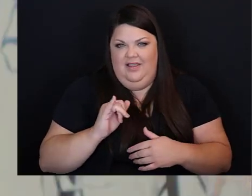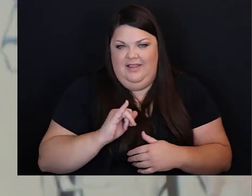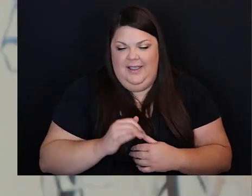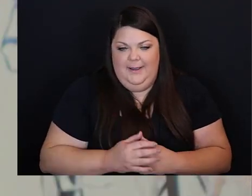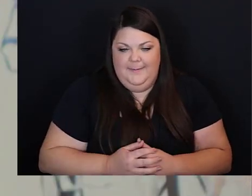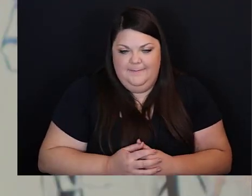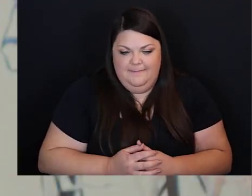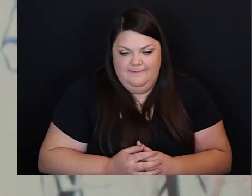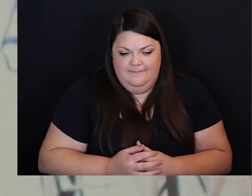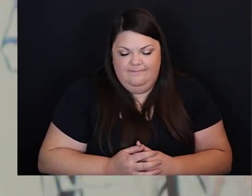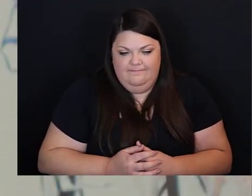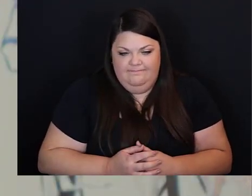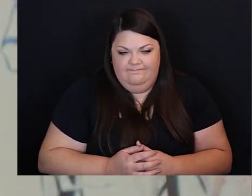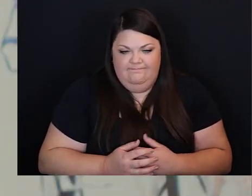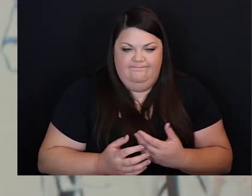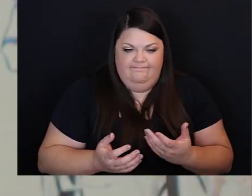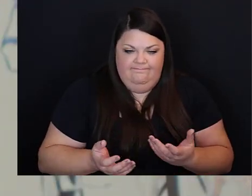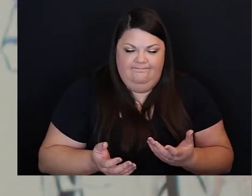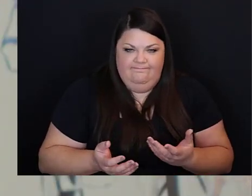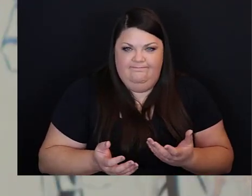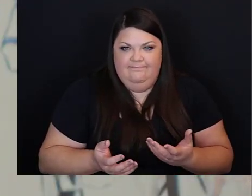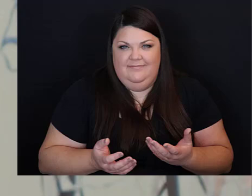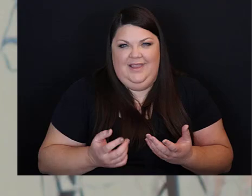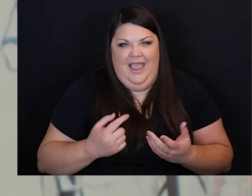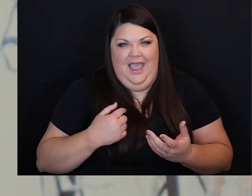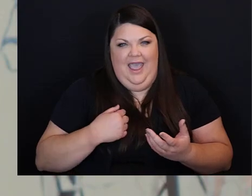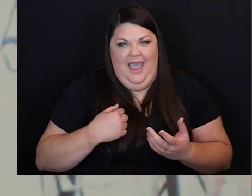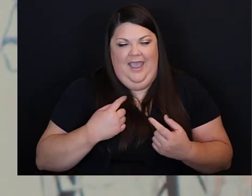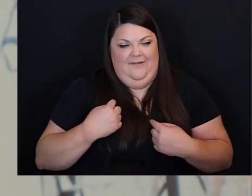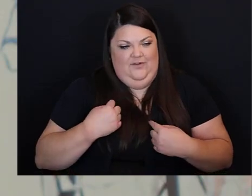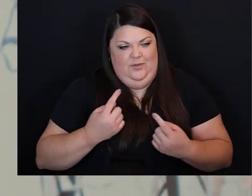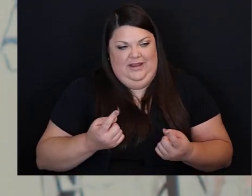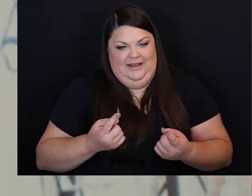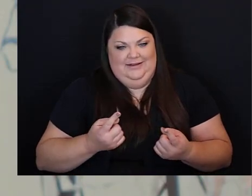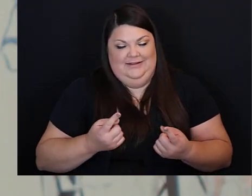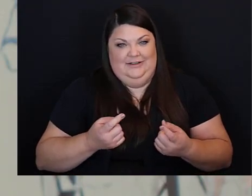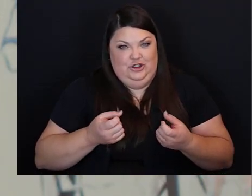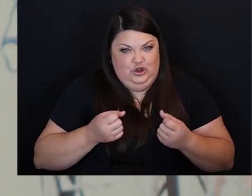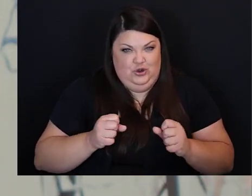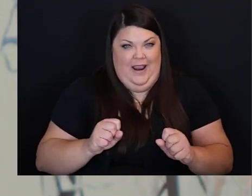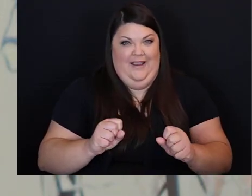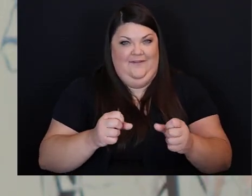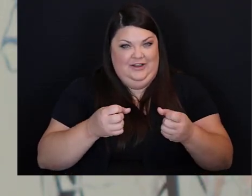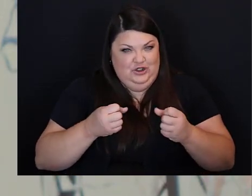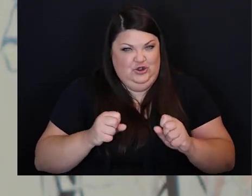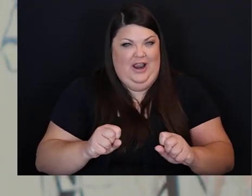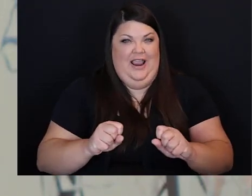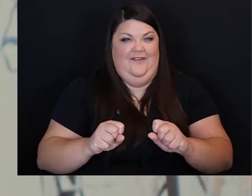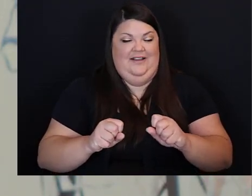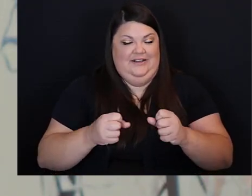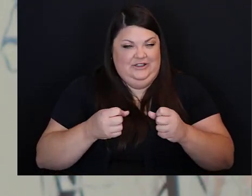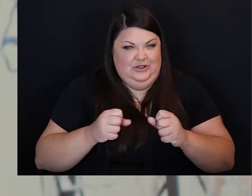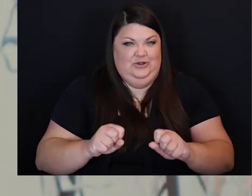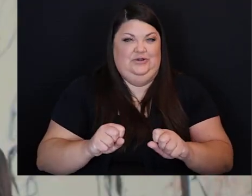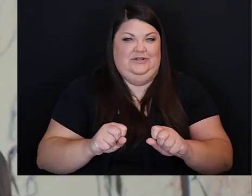like I've been striving and trying my whole life.